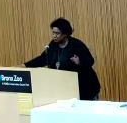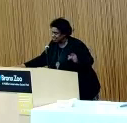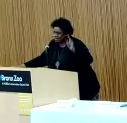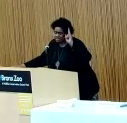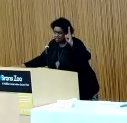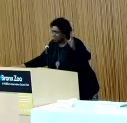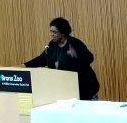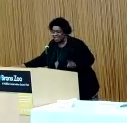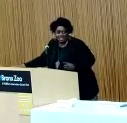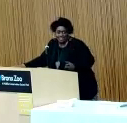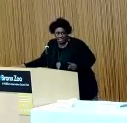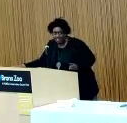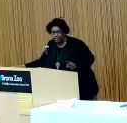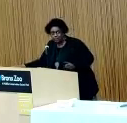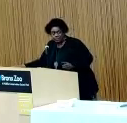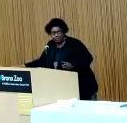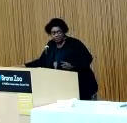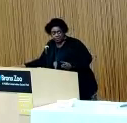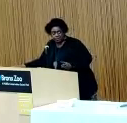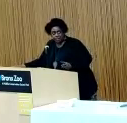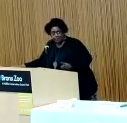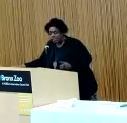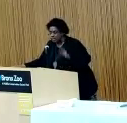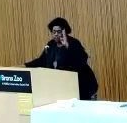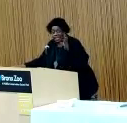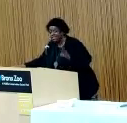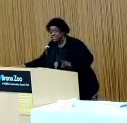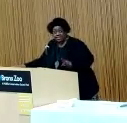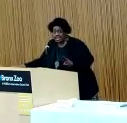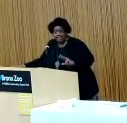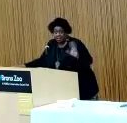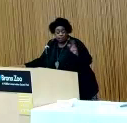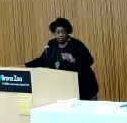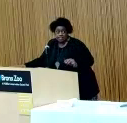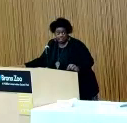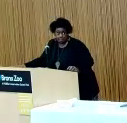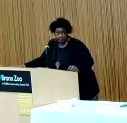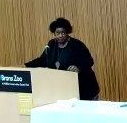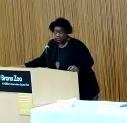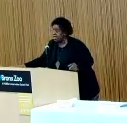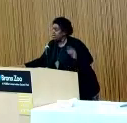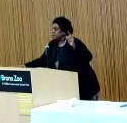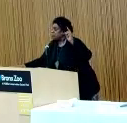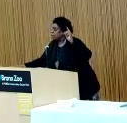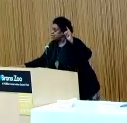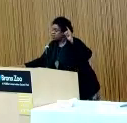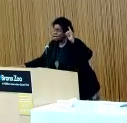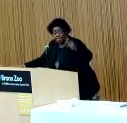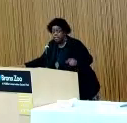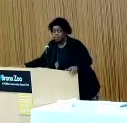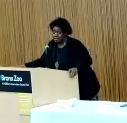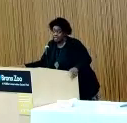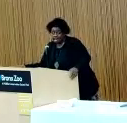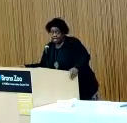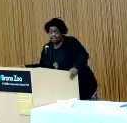get called the inspection guide does not get called okay the banks are not on the table your